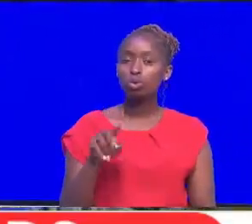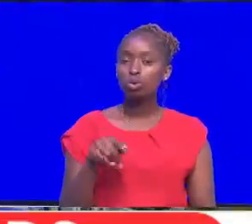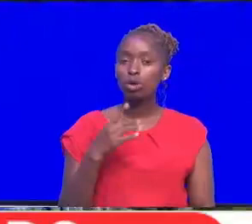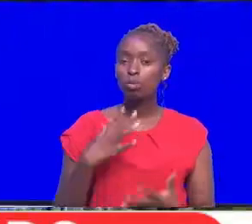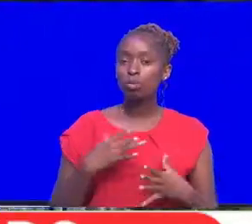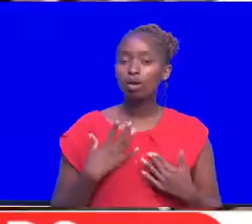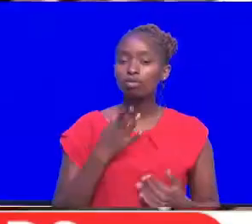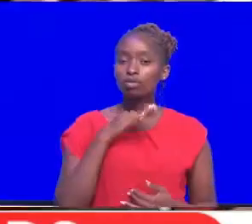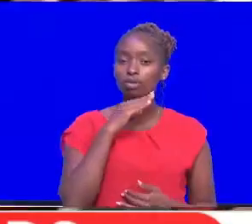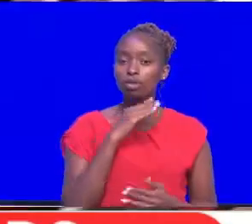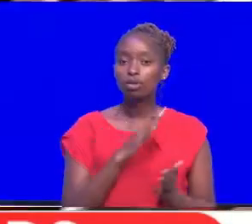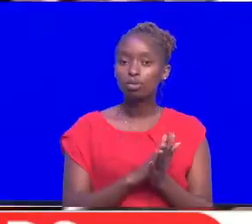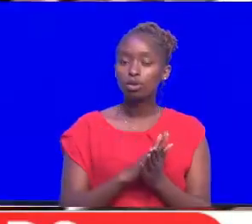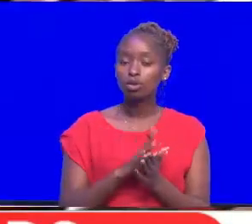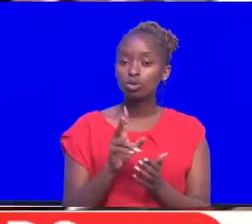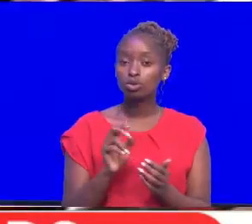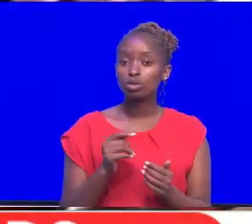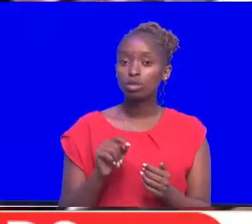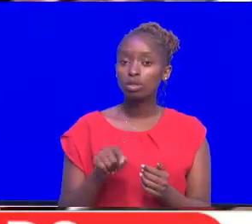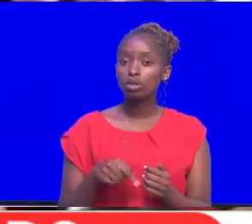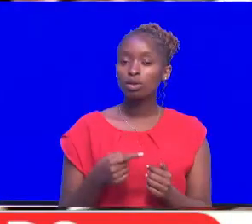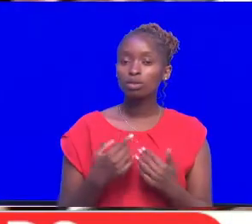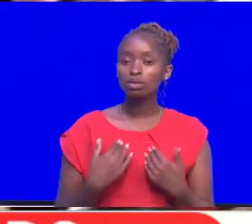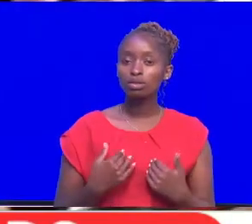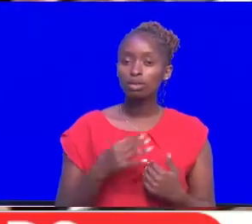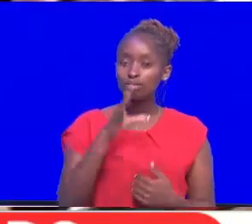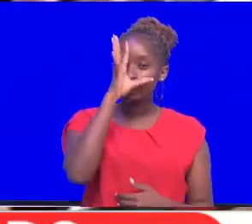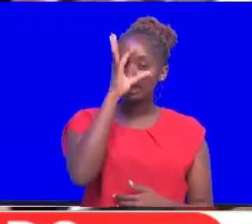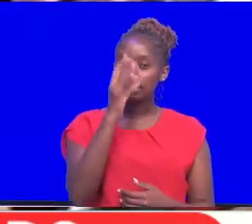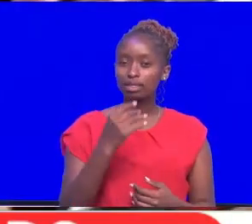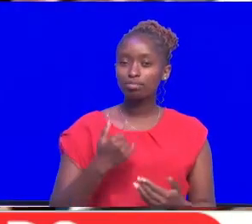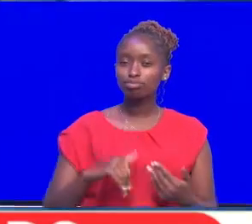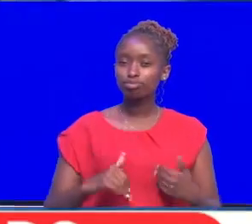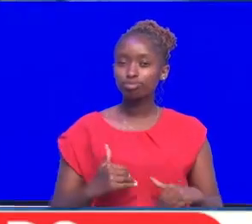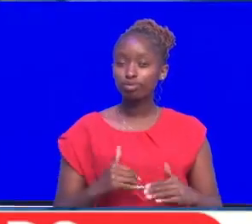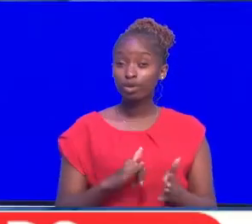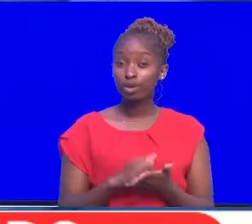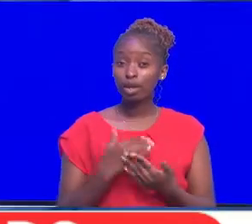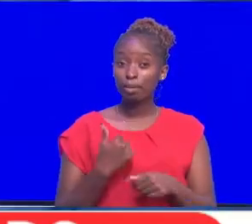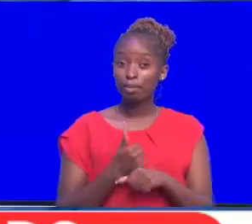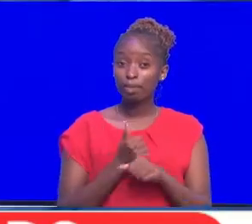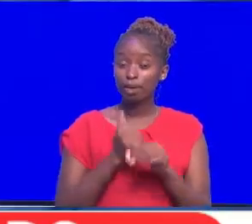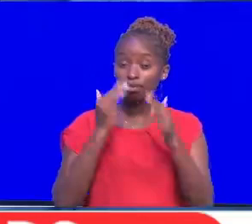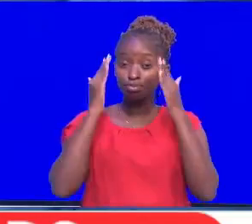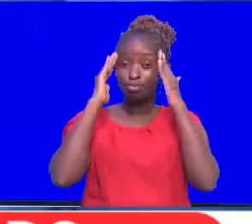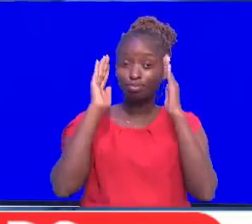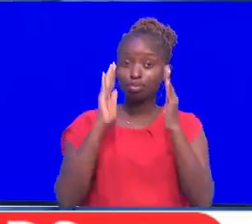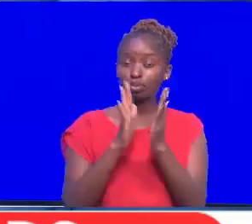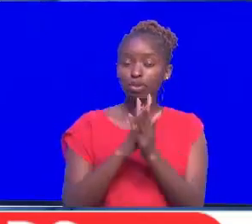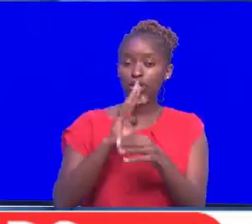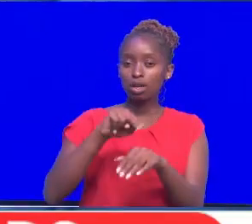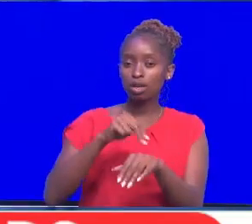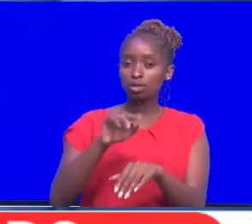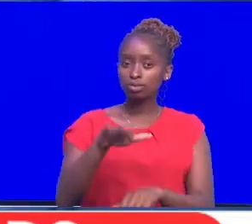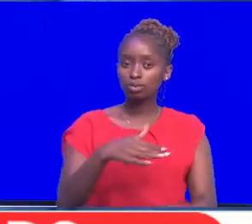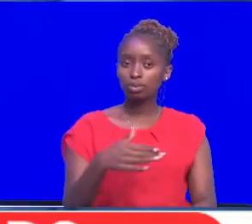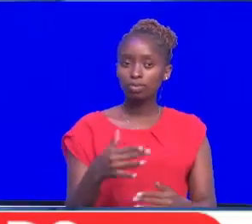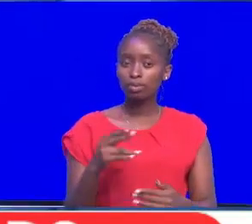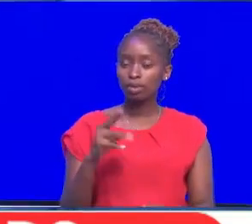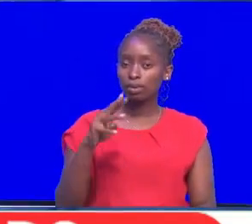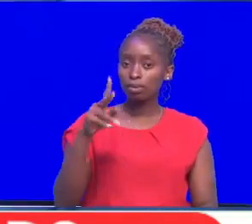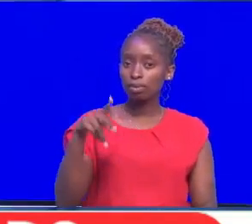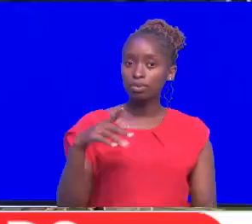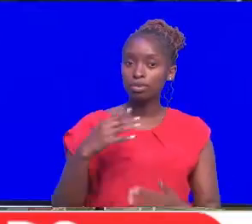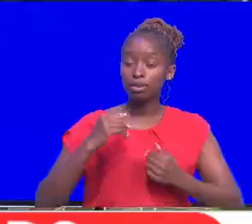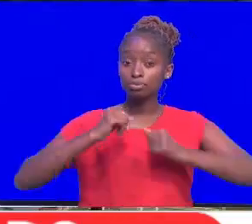with 20,000 critically injured. The matter has attracted the attention of the National Assembly, with MPs agreeing in